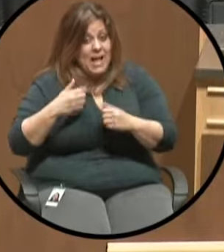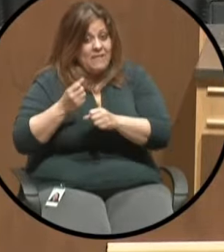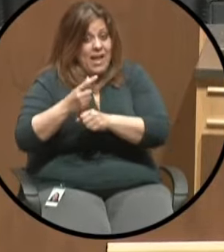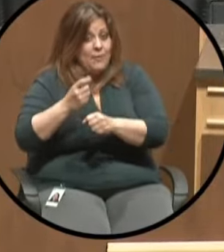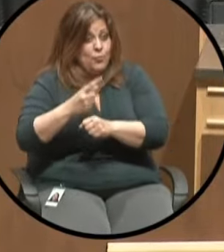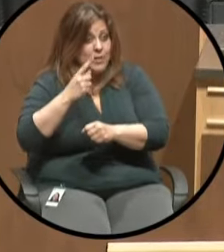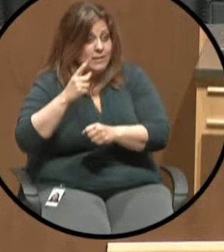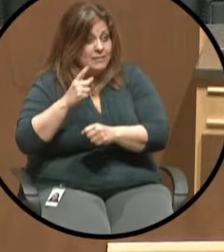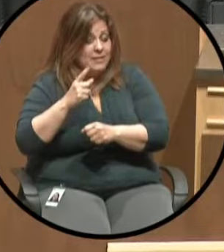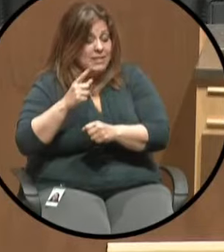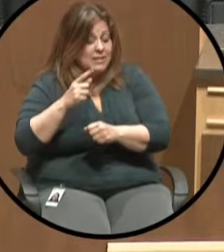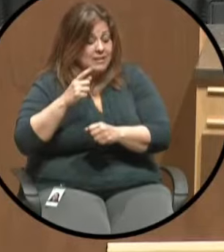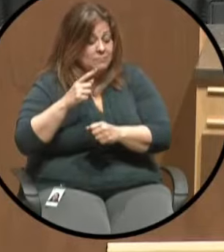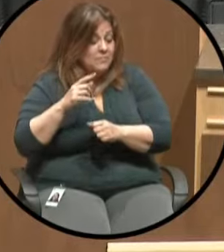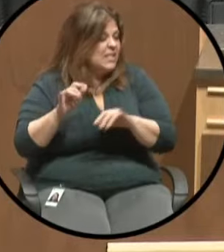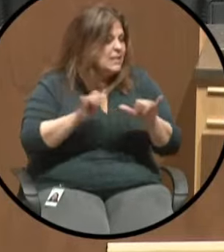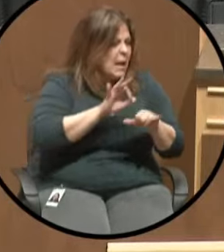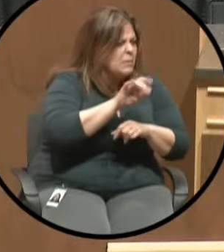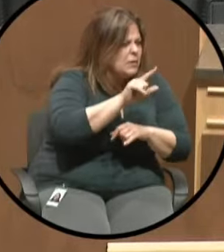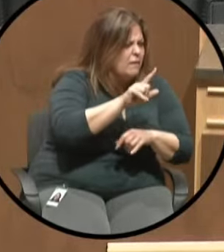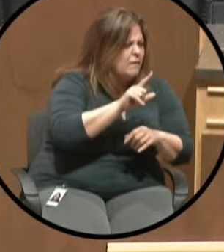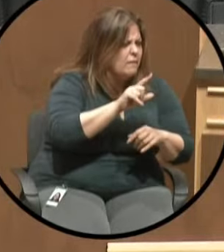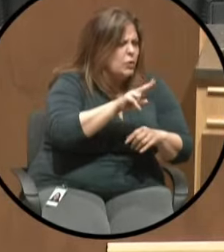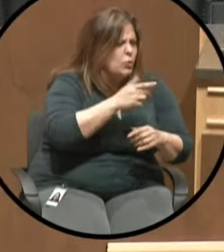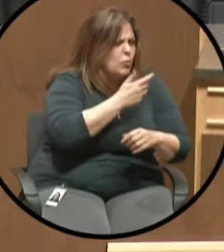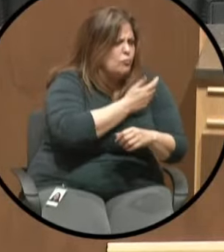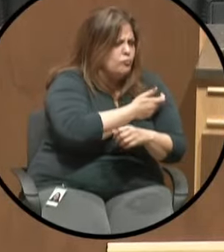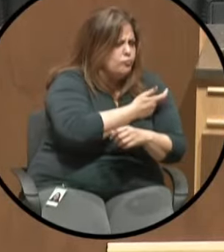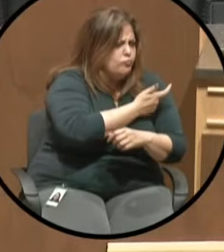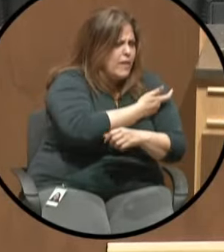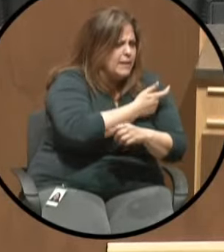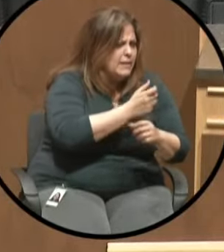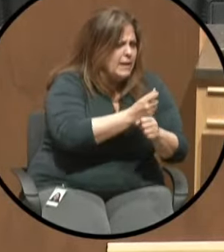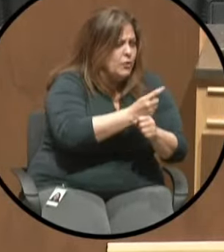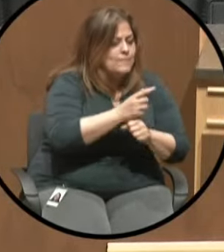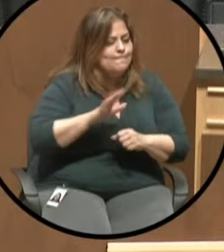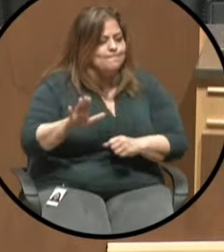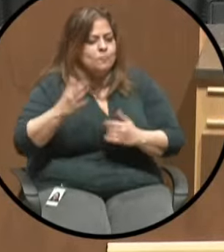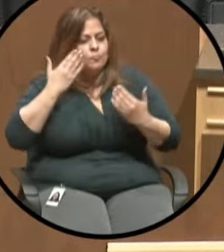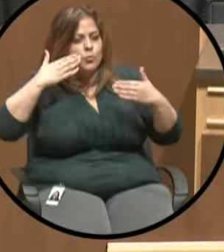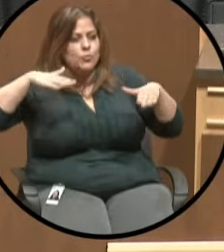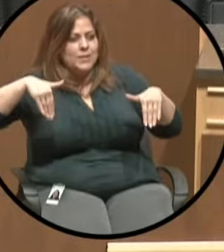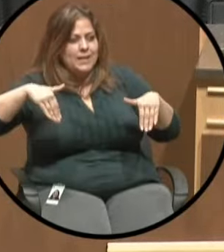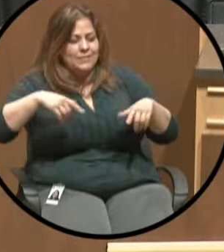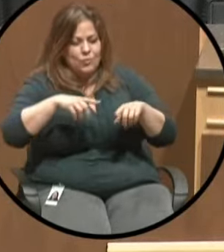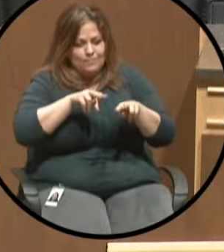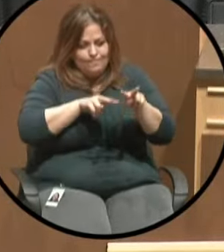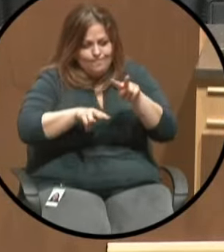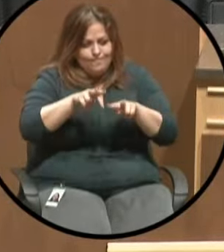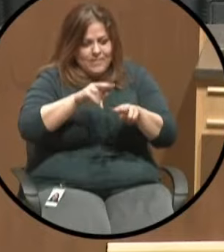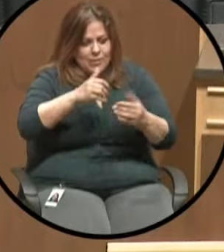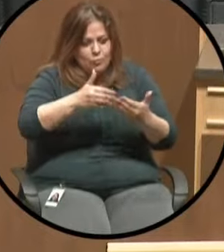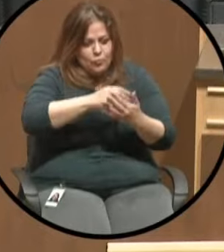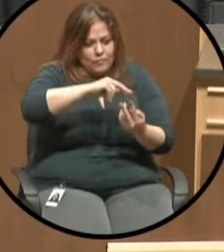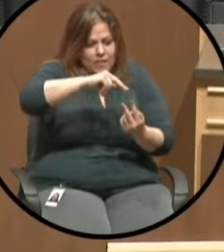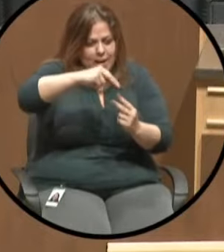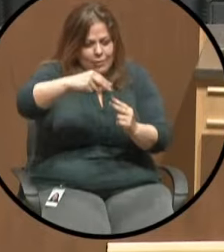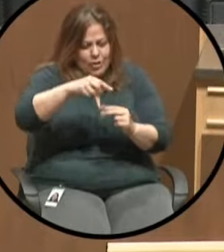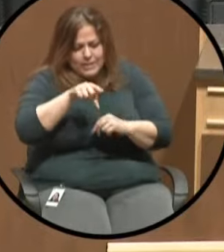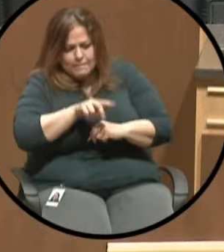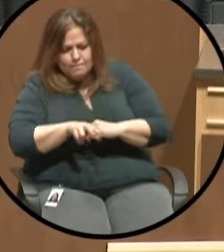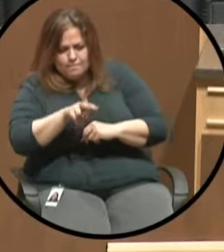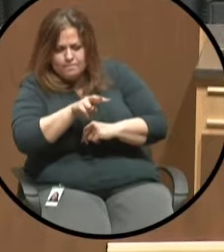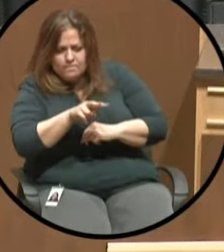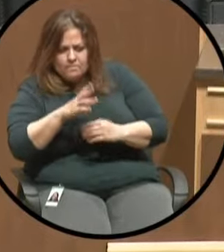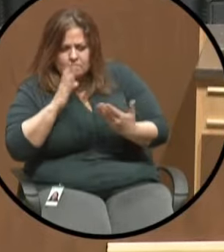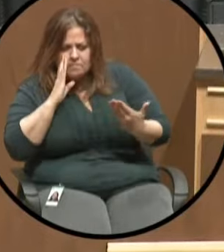flu? It's too early to tell. Again, it will depend a lot on the variants and how coverage against these